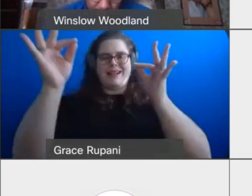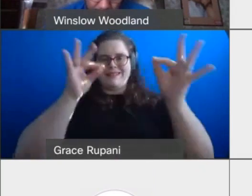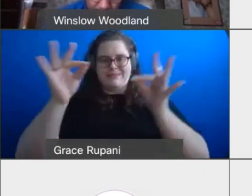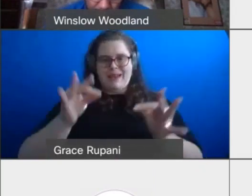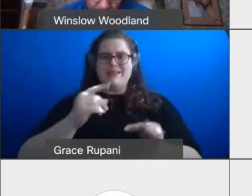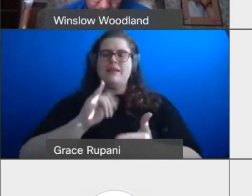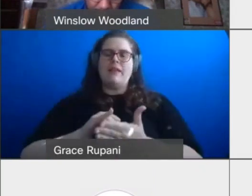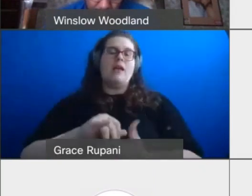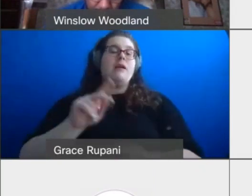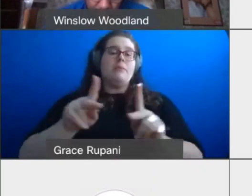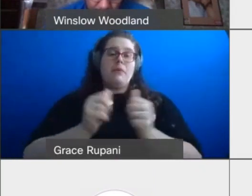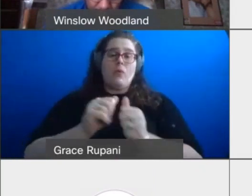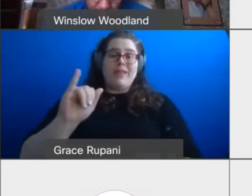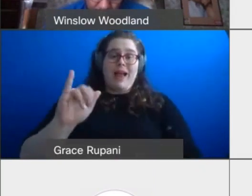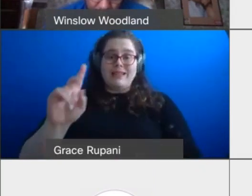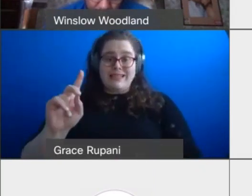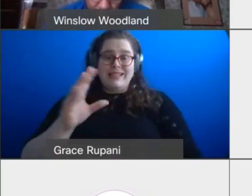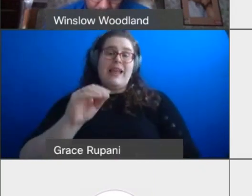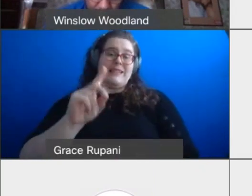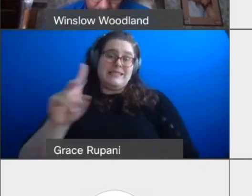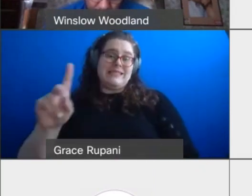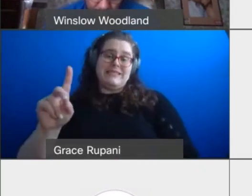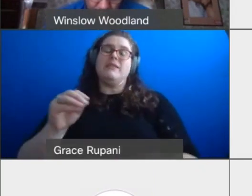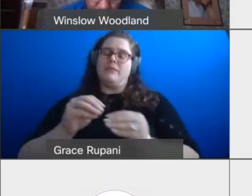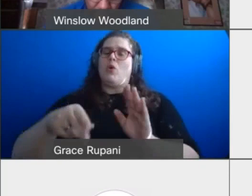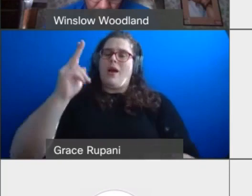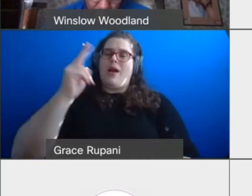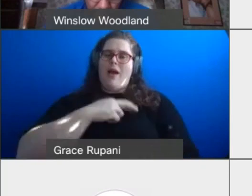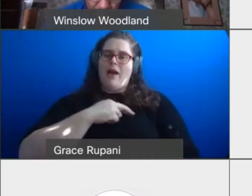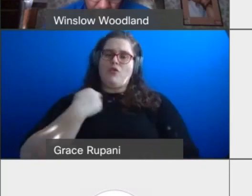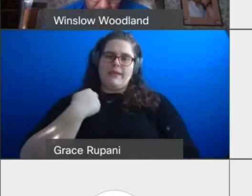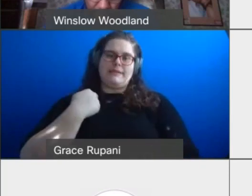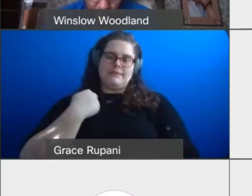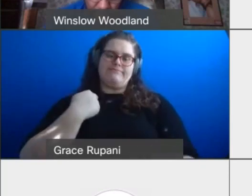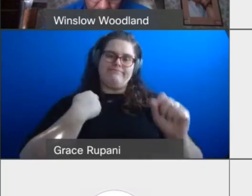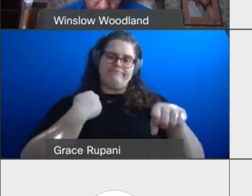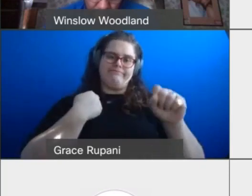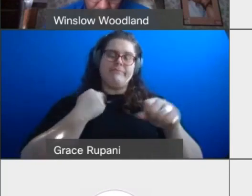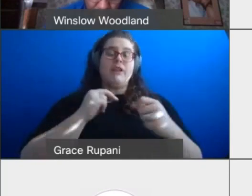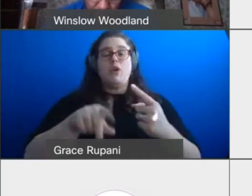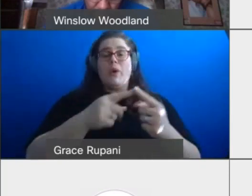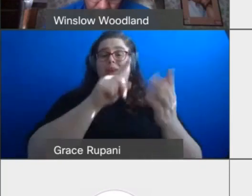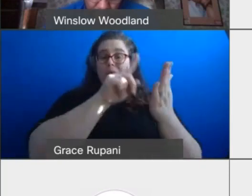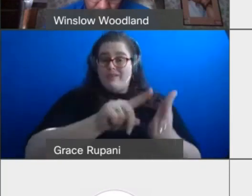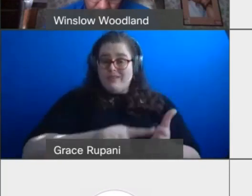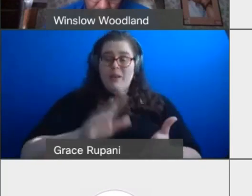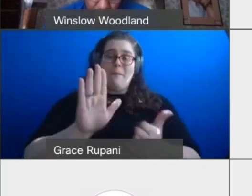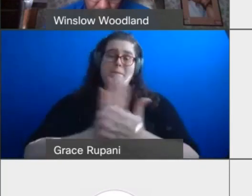intellectual and developmental disabilities are at higher risk. When you get into the data that's in the paper itself,